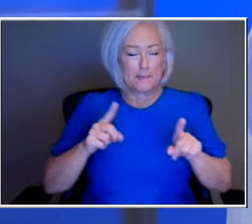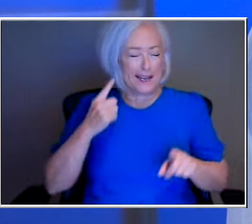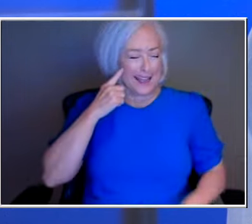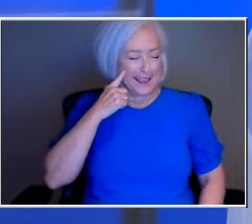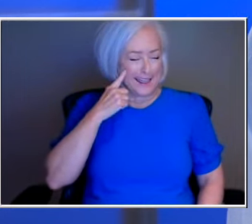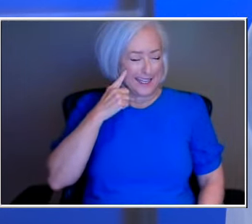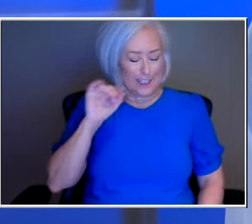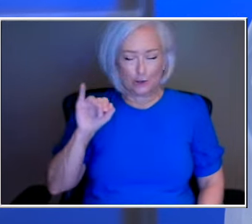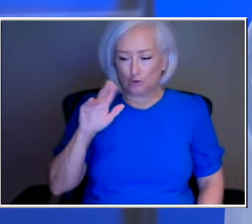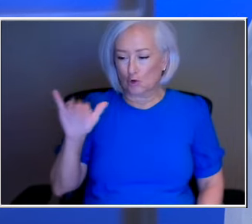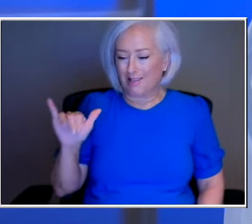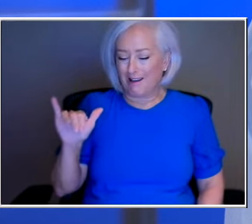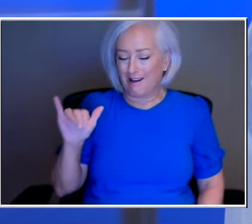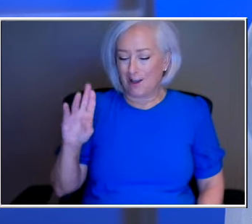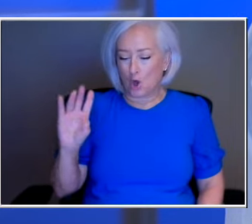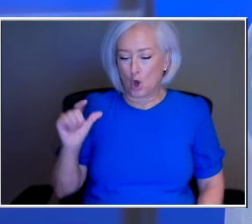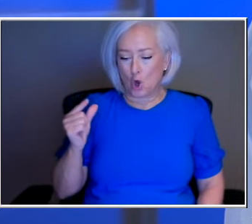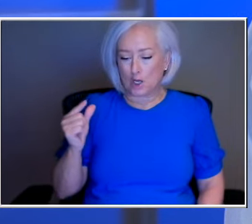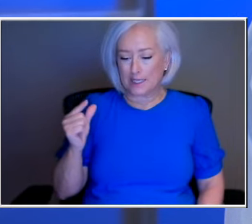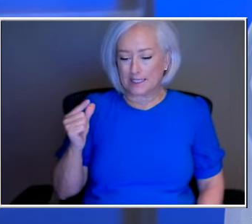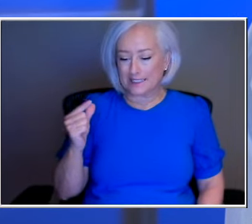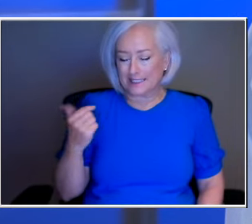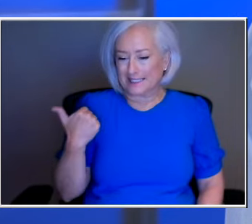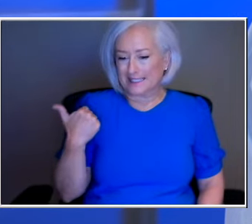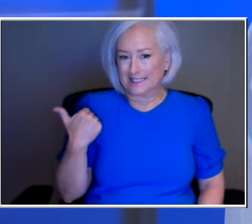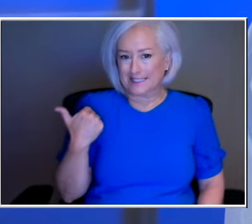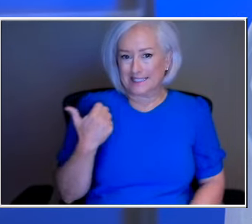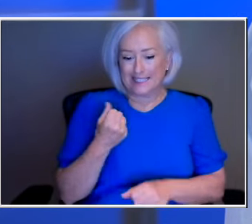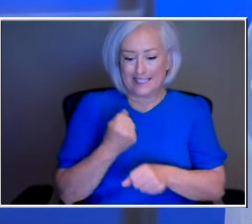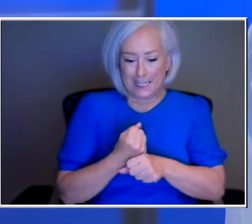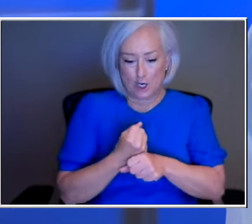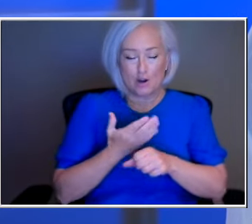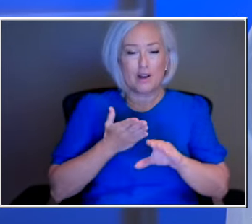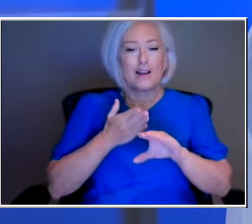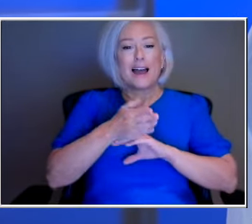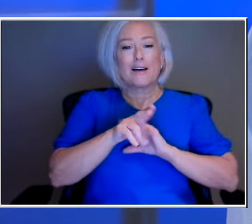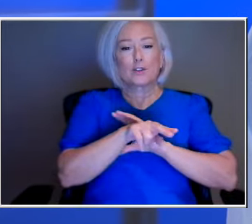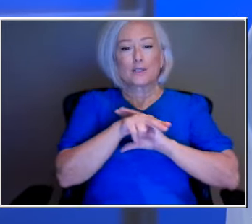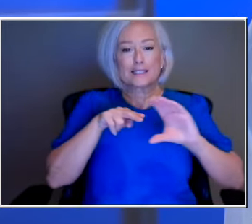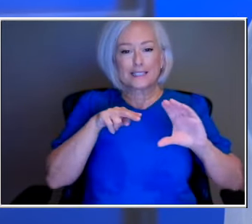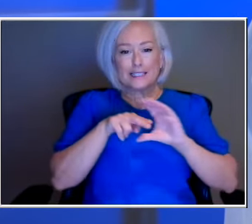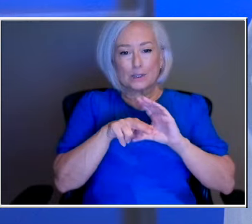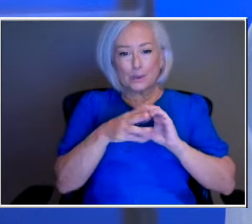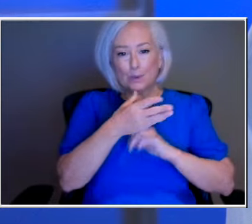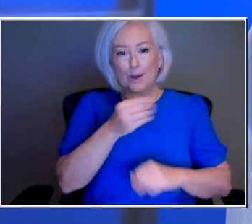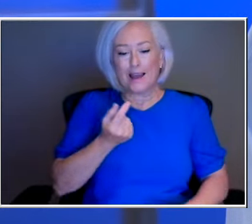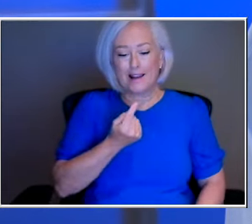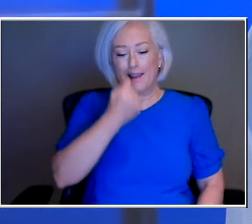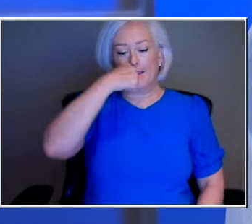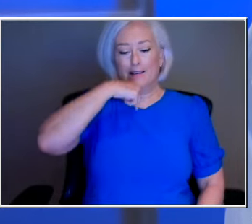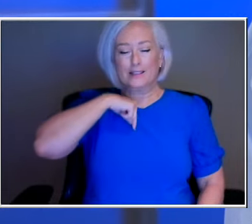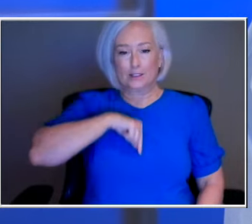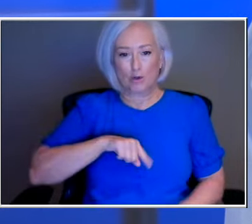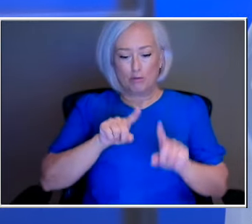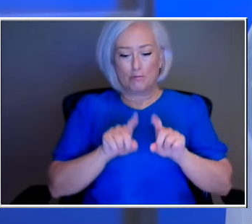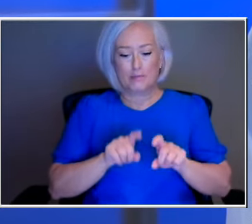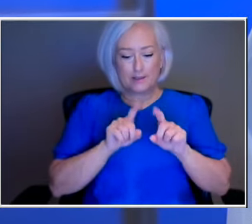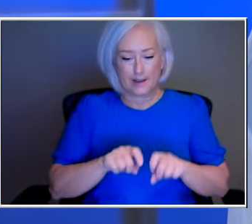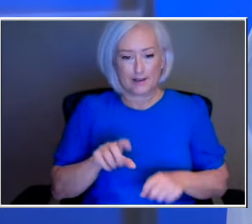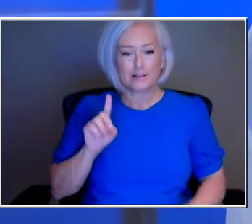of this year, after a CT scan and endoscope, I believe. Dr. Kasi told us that I